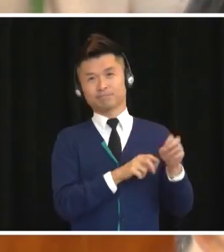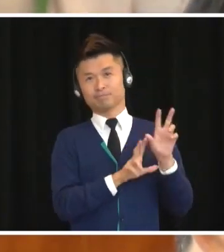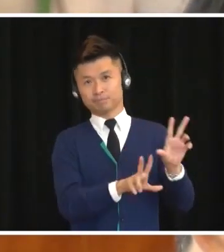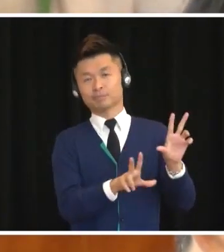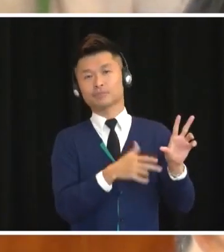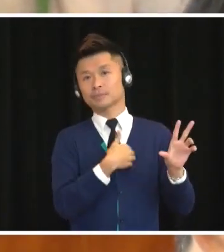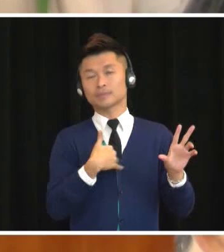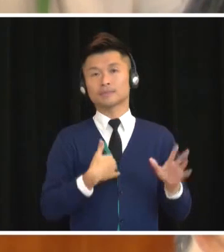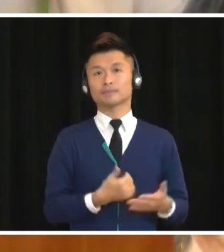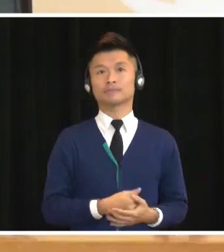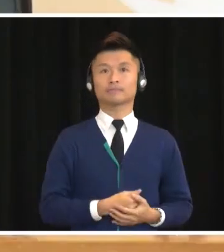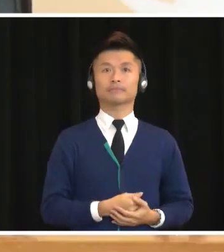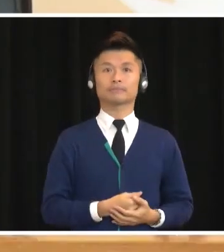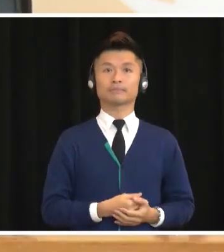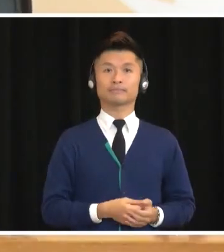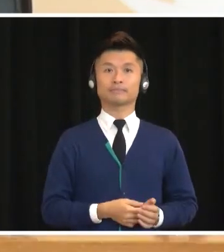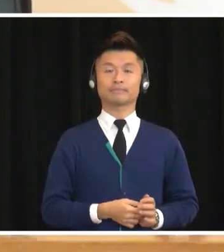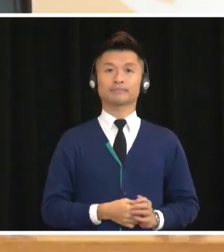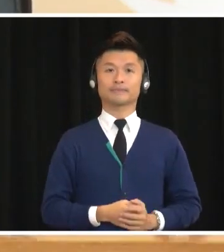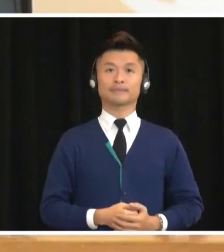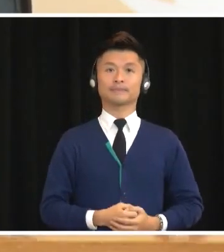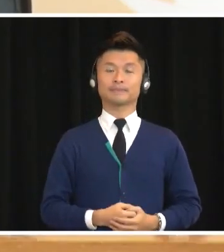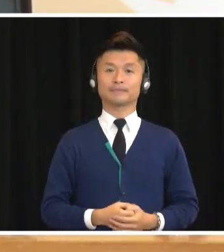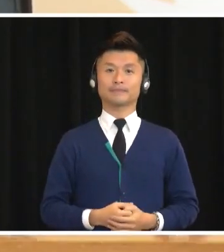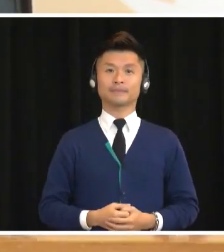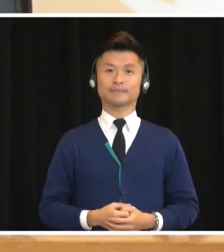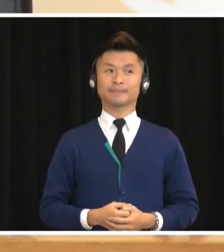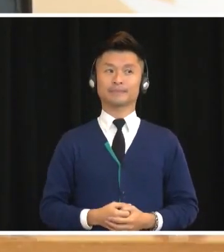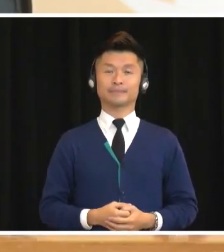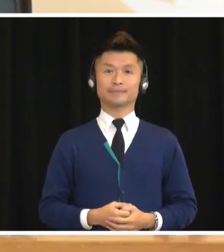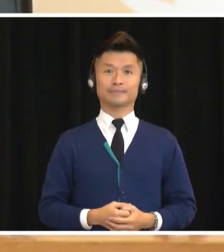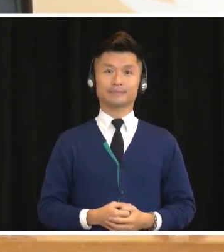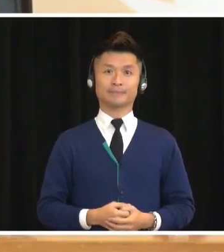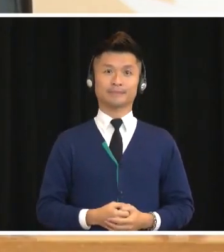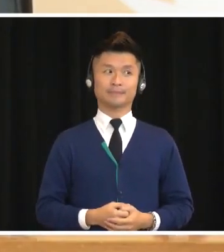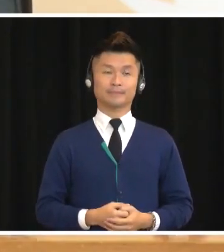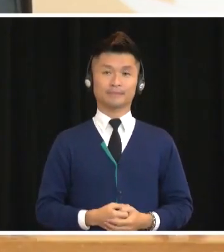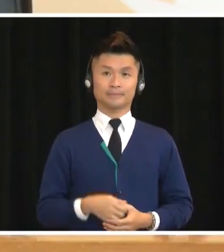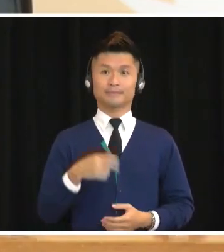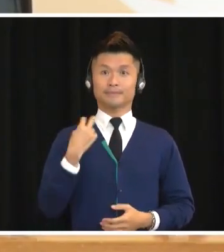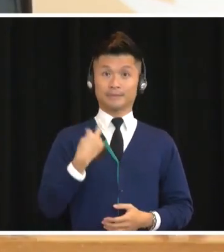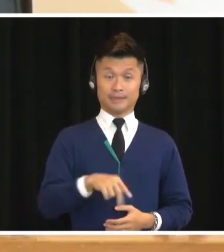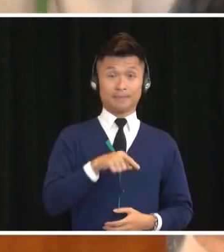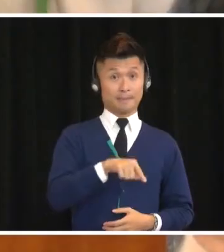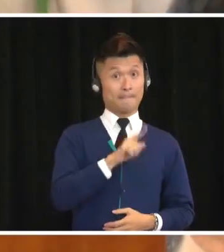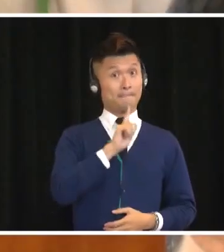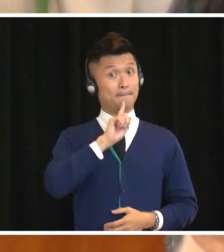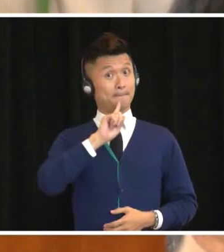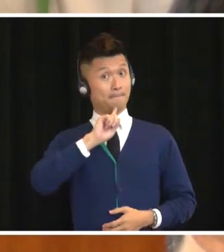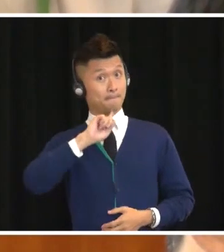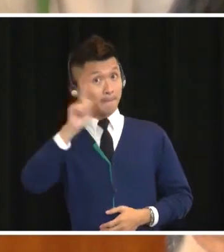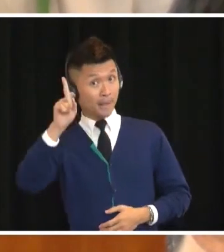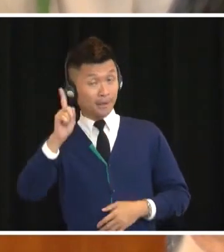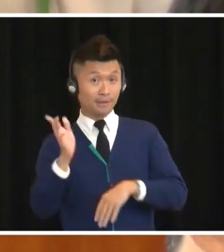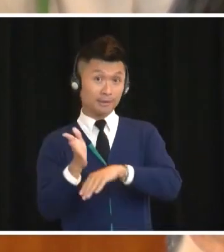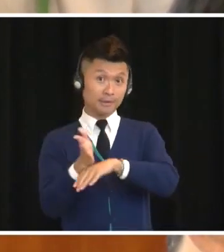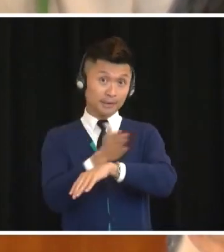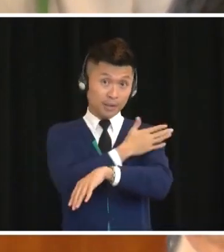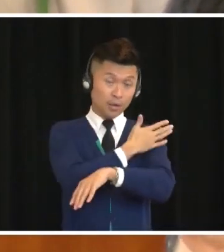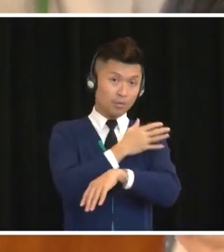the children in the institution and ask them whether they have made some complaints or whether there's anything they want to complain.